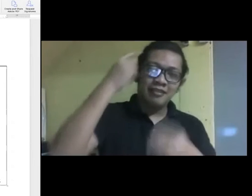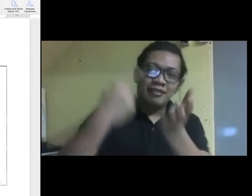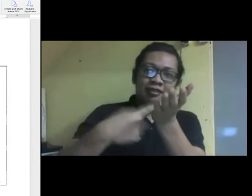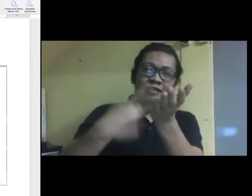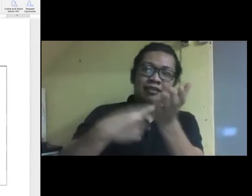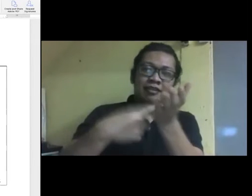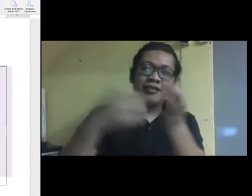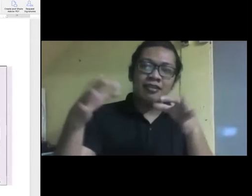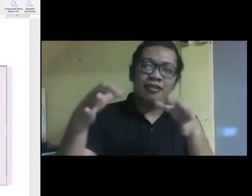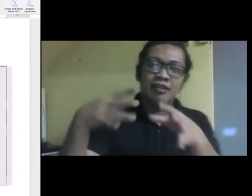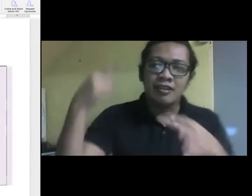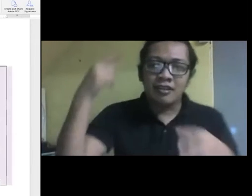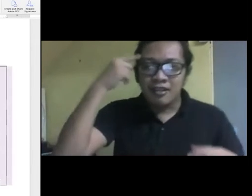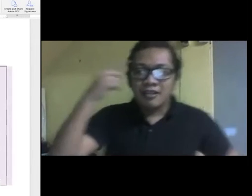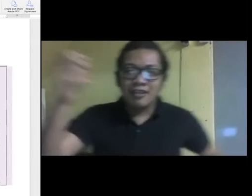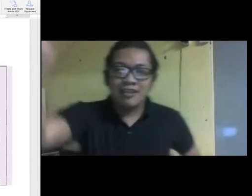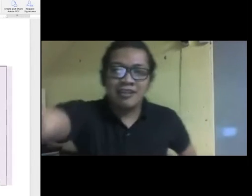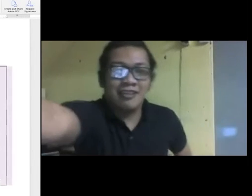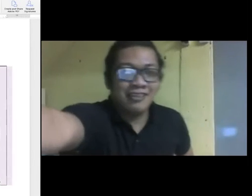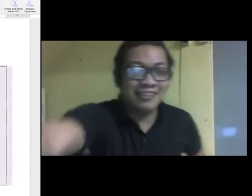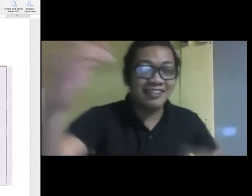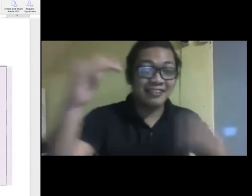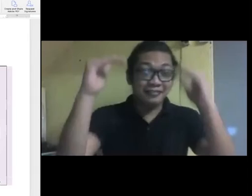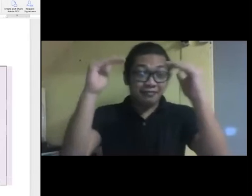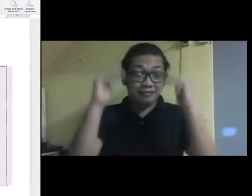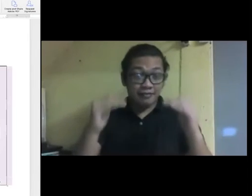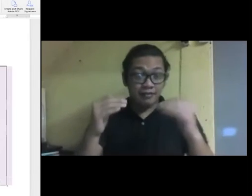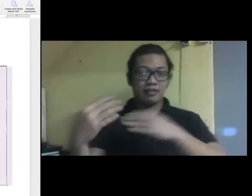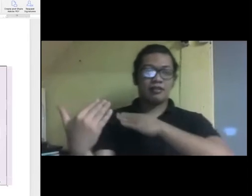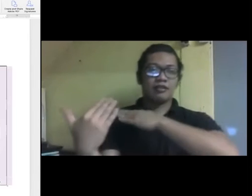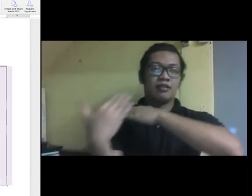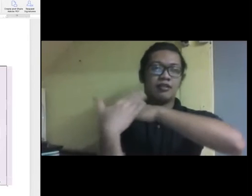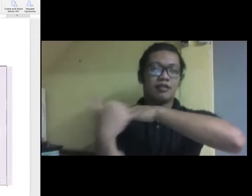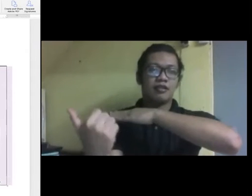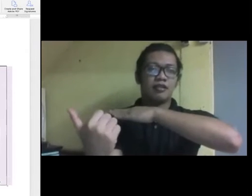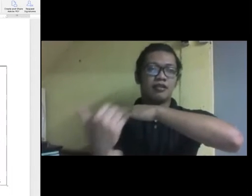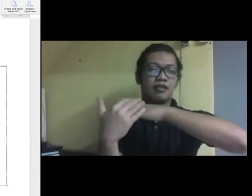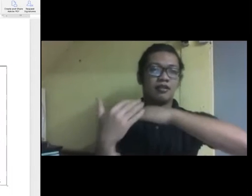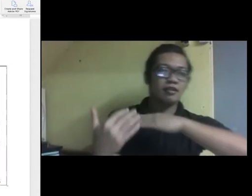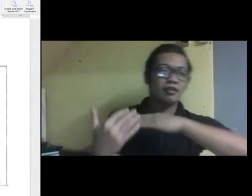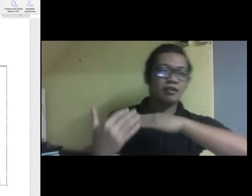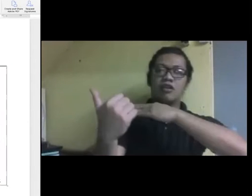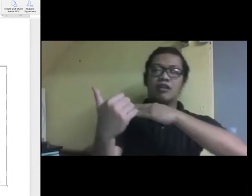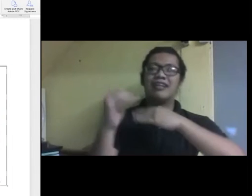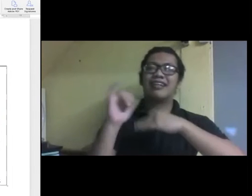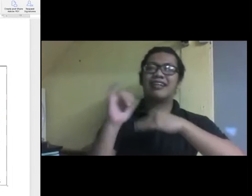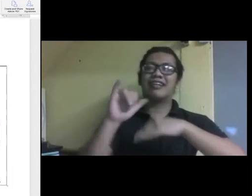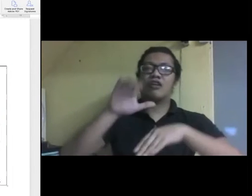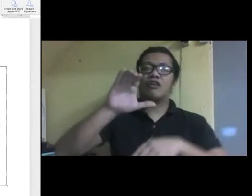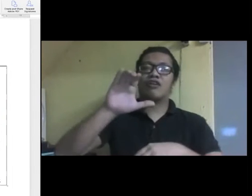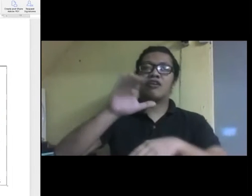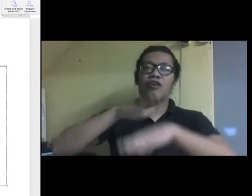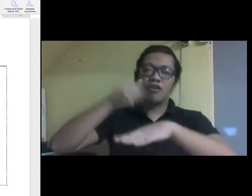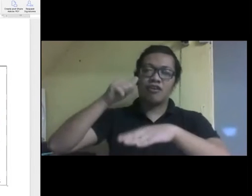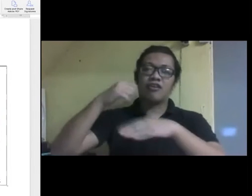Okay, so the next one, I thought we were just discussing here, but okay, this is the next example. You